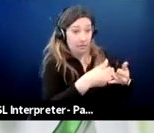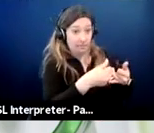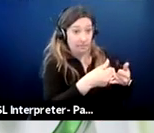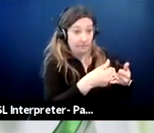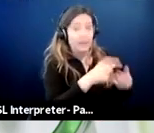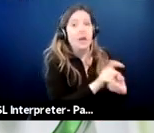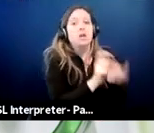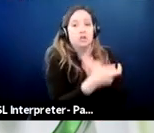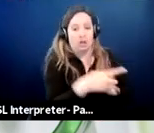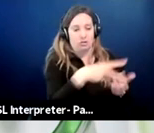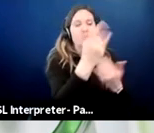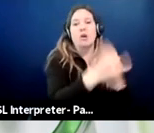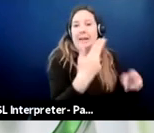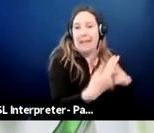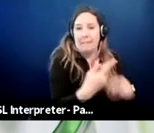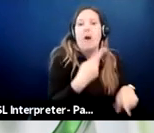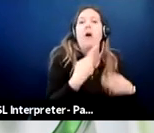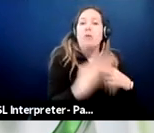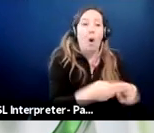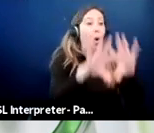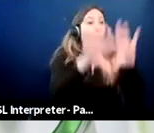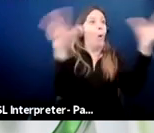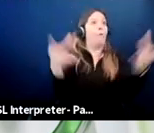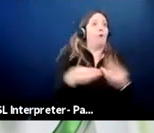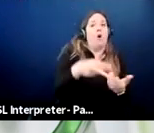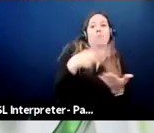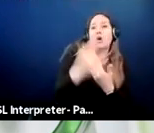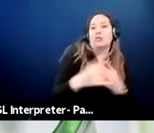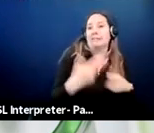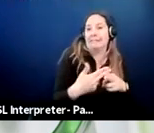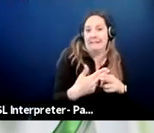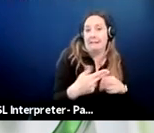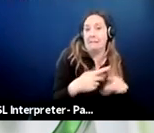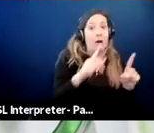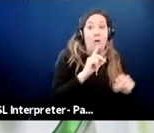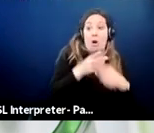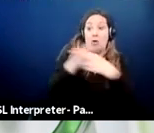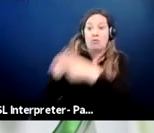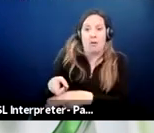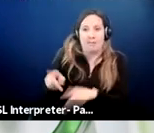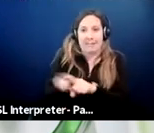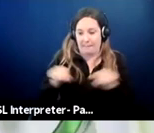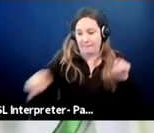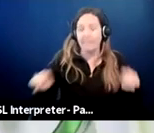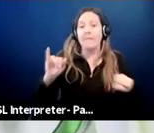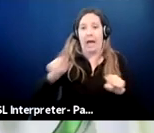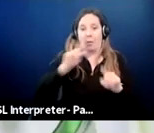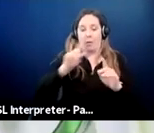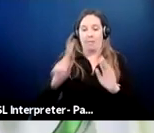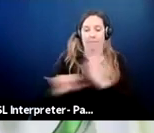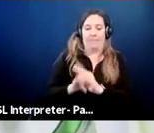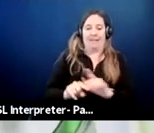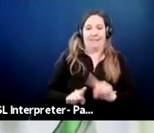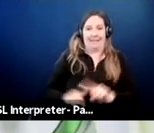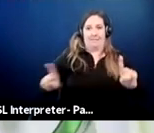name. Yeah, call it the actual overall project name. It could be anything you like, but don't call it the certainty. That way it'll differentiate the